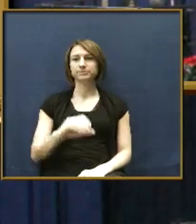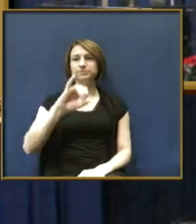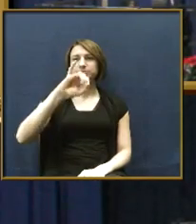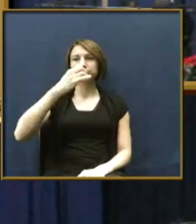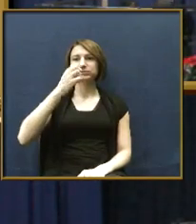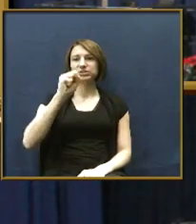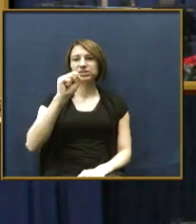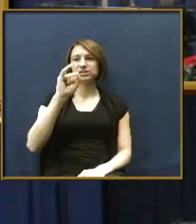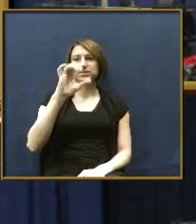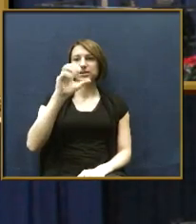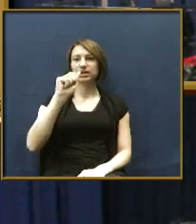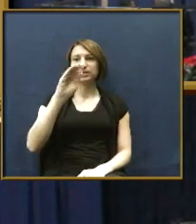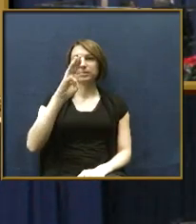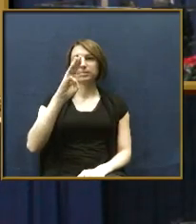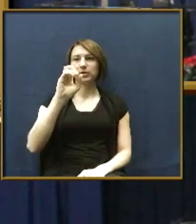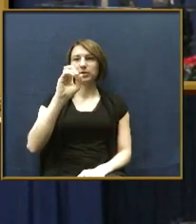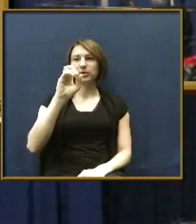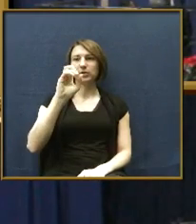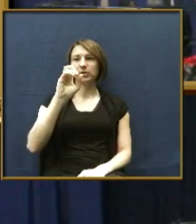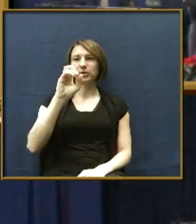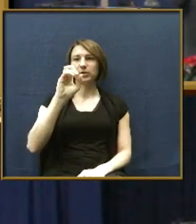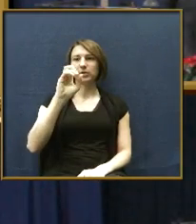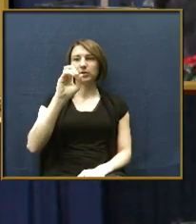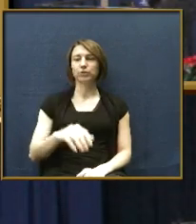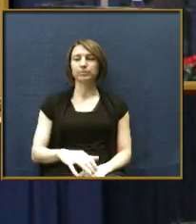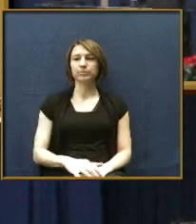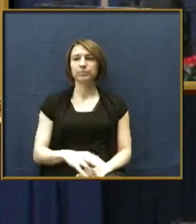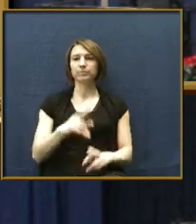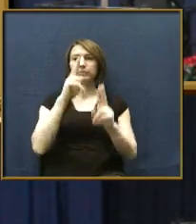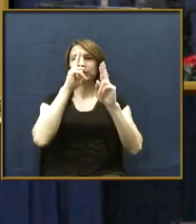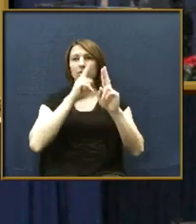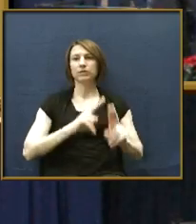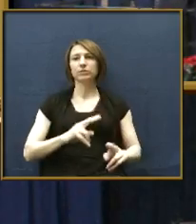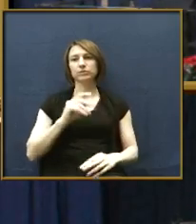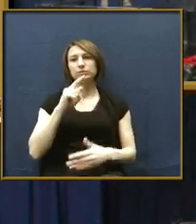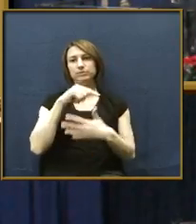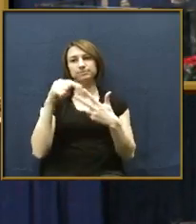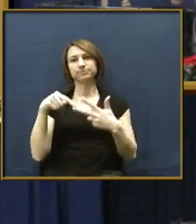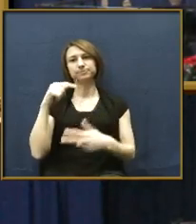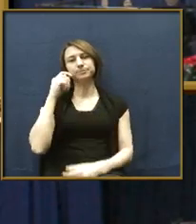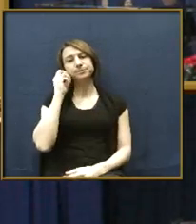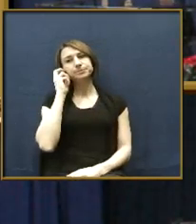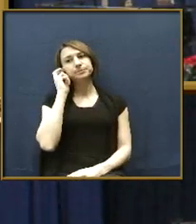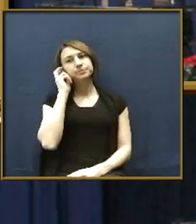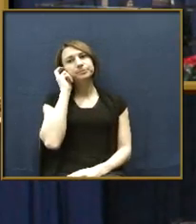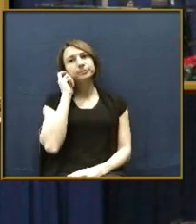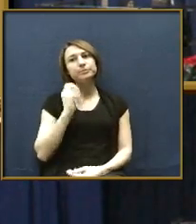Jessica Barker, summa cum laude, Alpha Phi Kappa Phi.